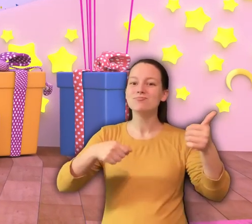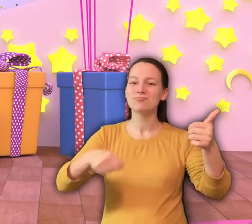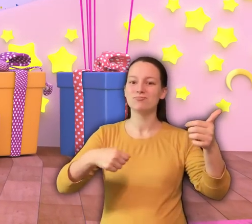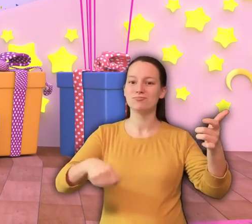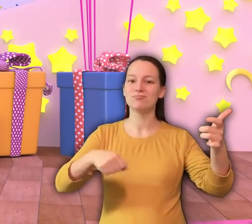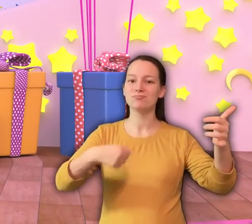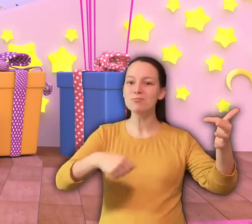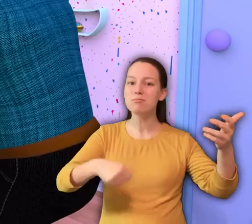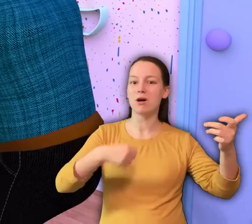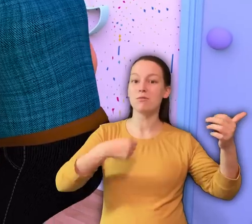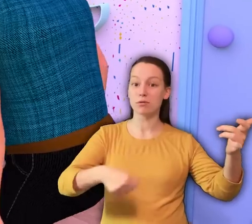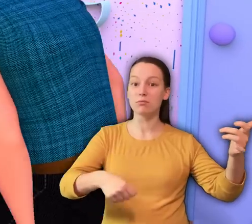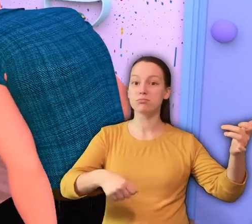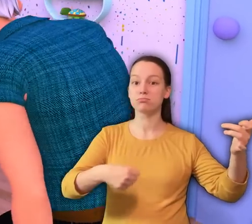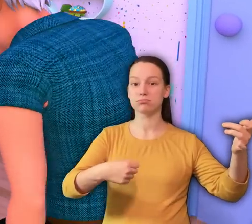foreign